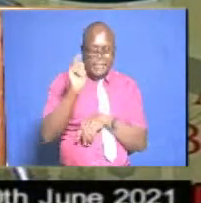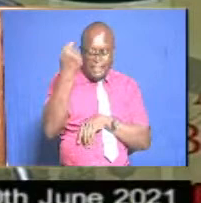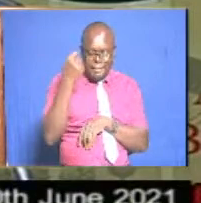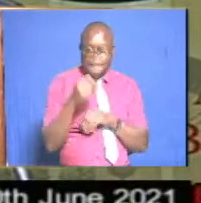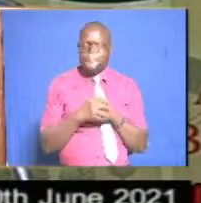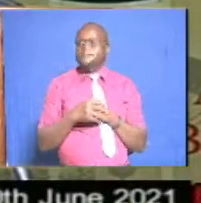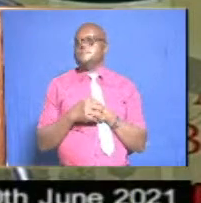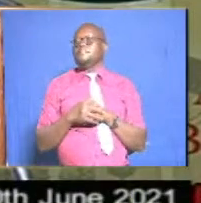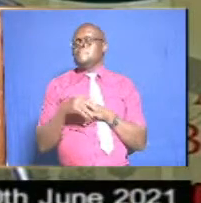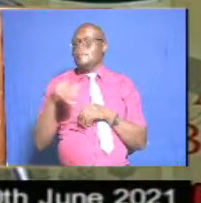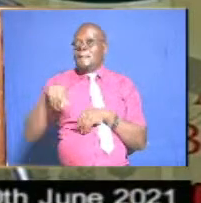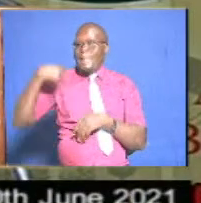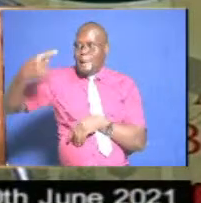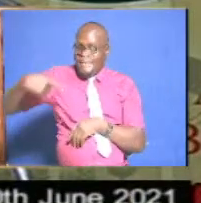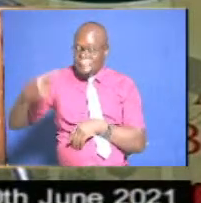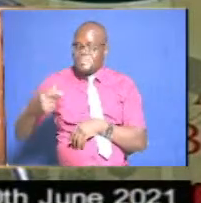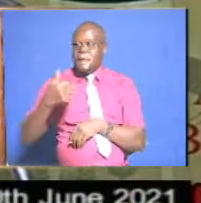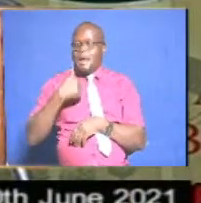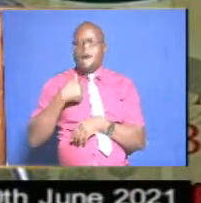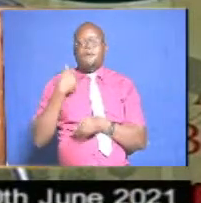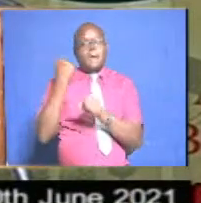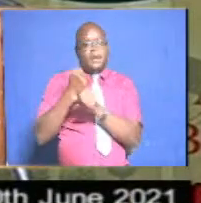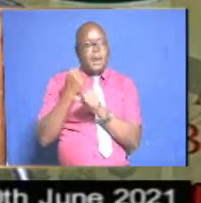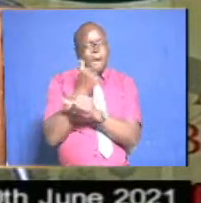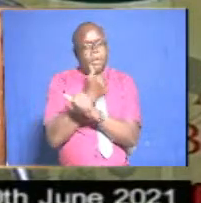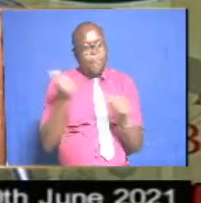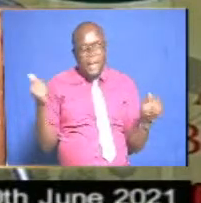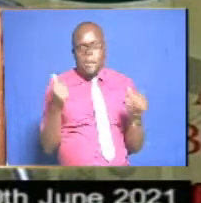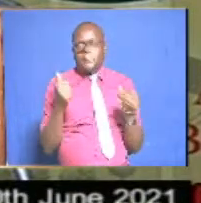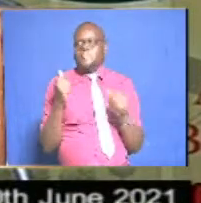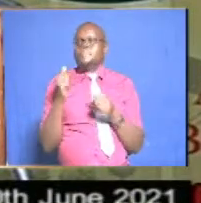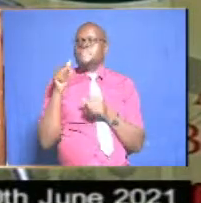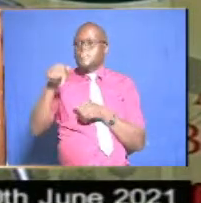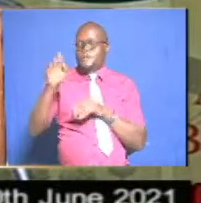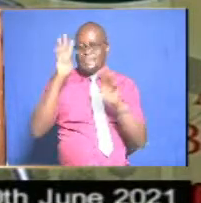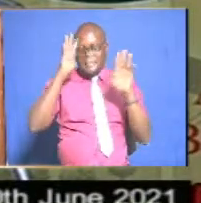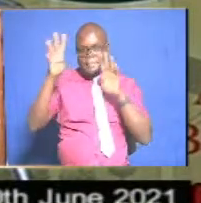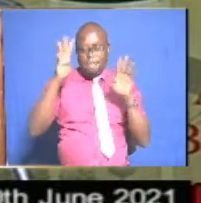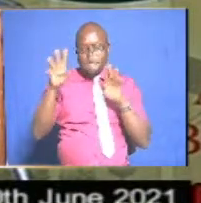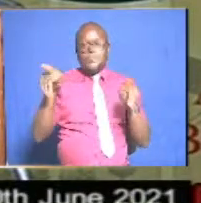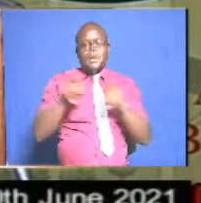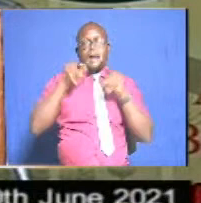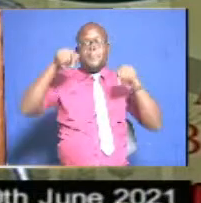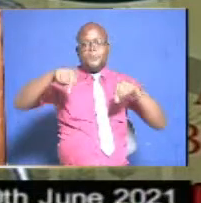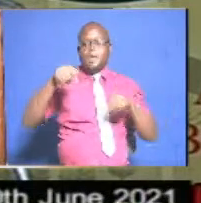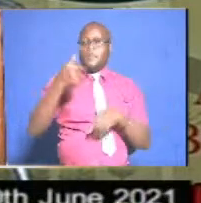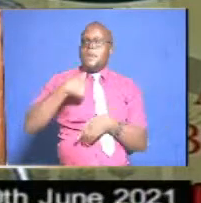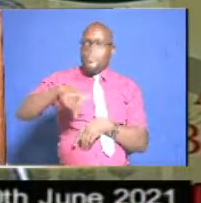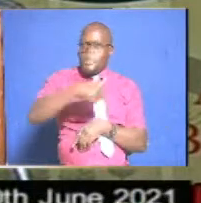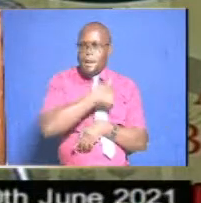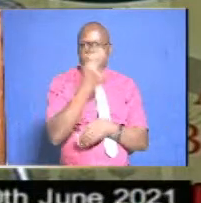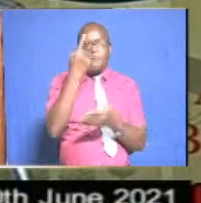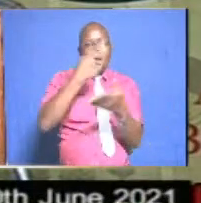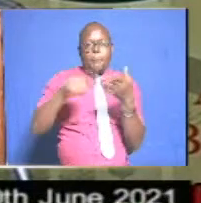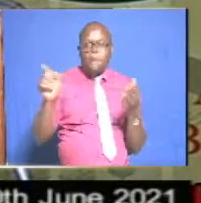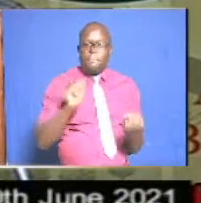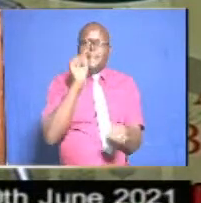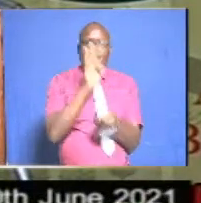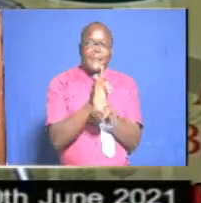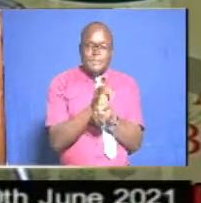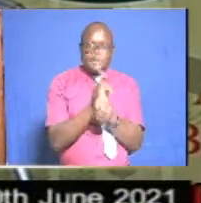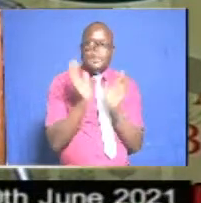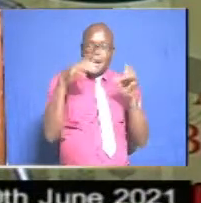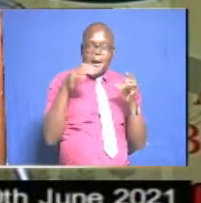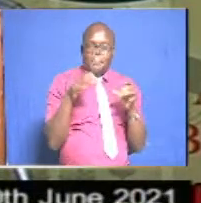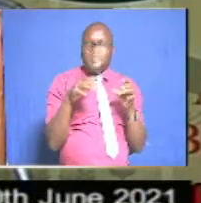note that the industry has responded positively to these interventions, and to date, we have approved 13 motor vehicle and